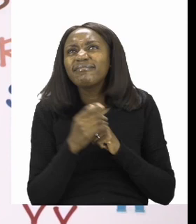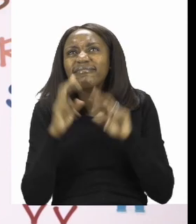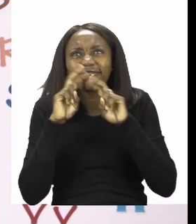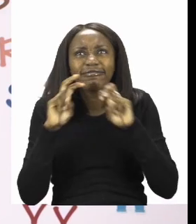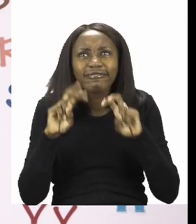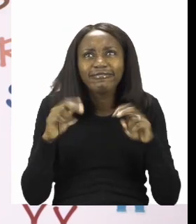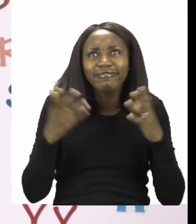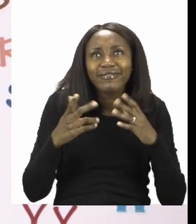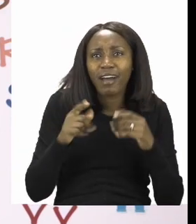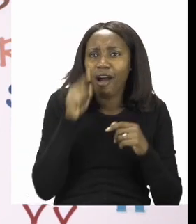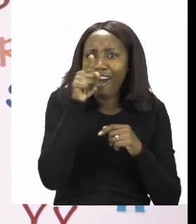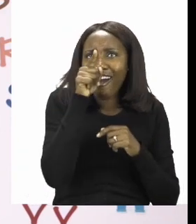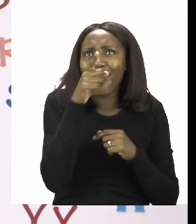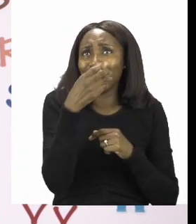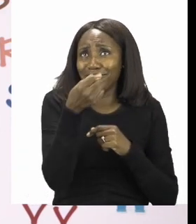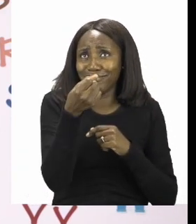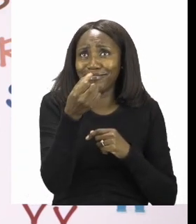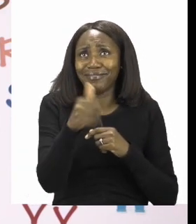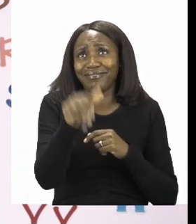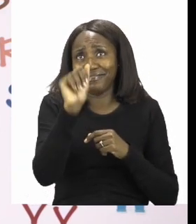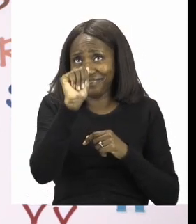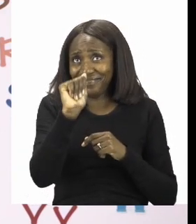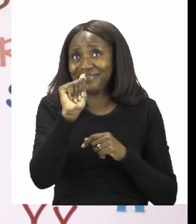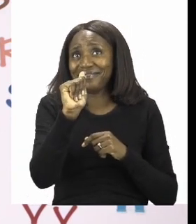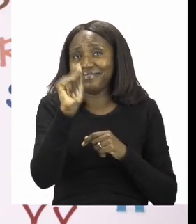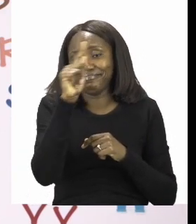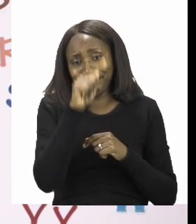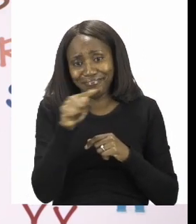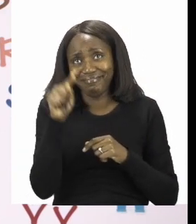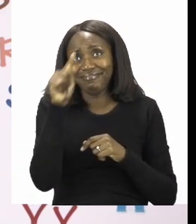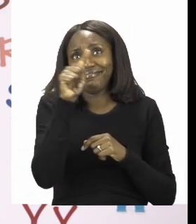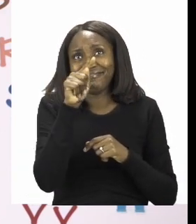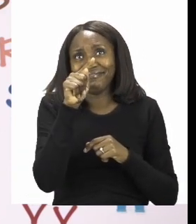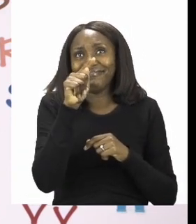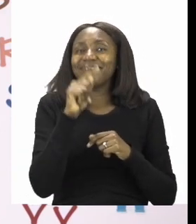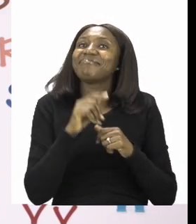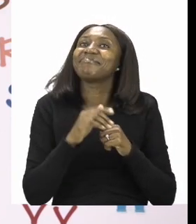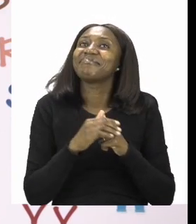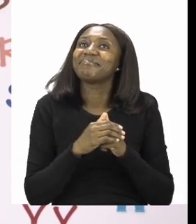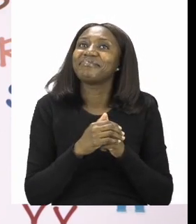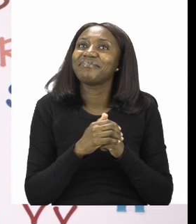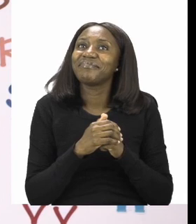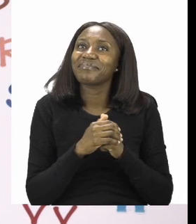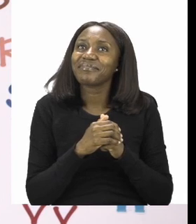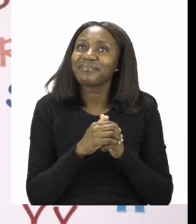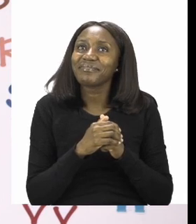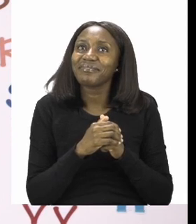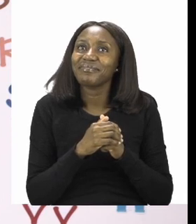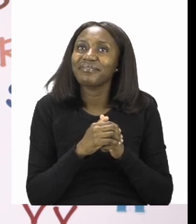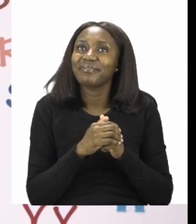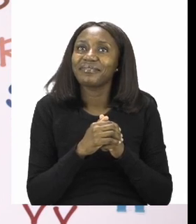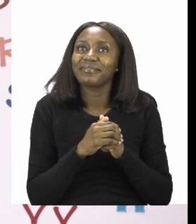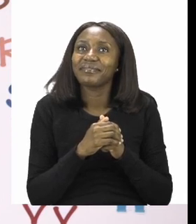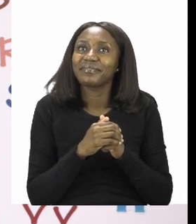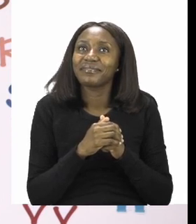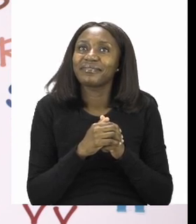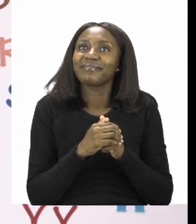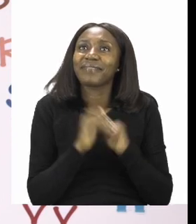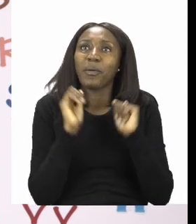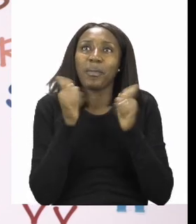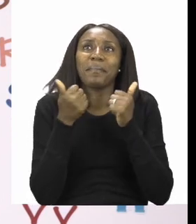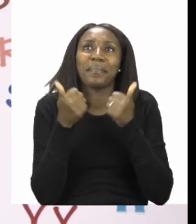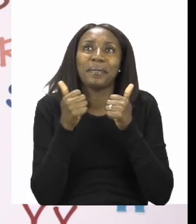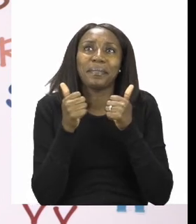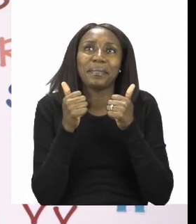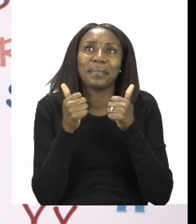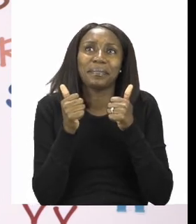we have found it. We're going to circle it very carefully. Good job,